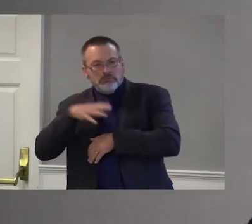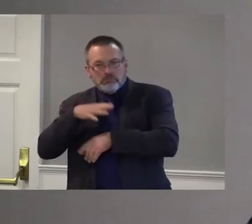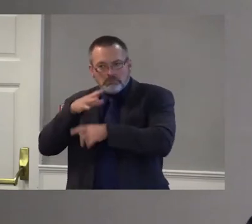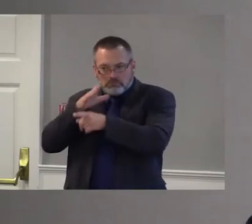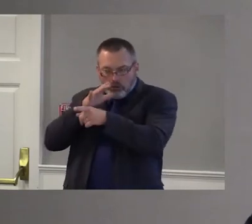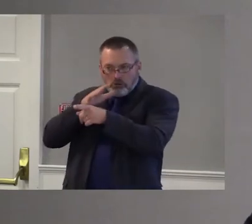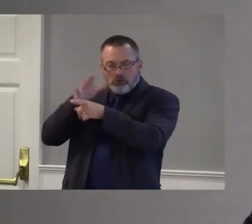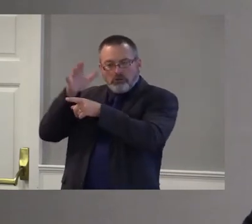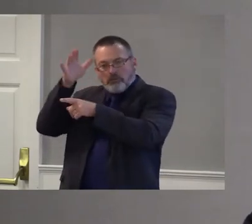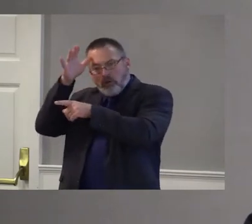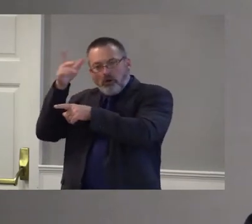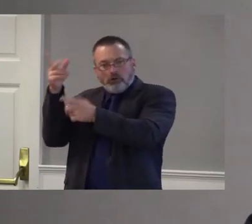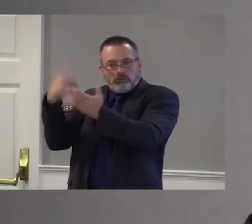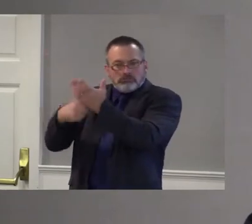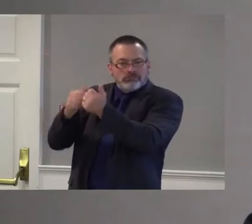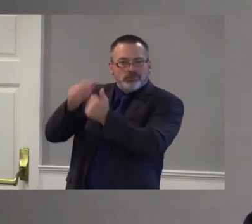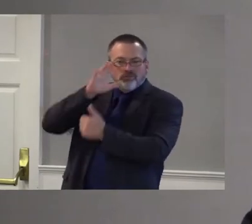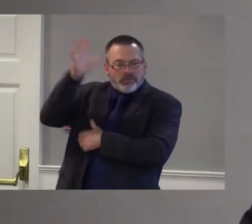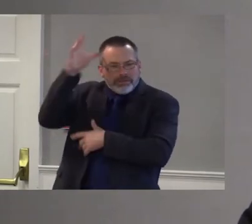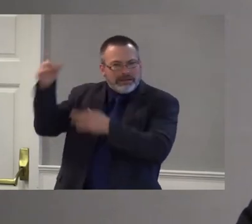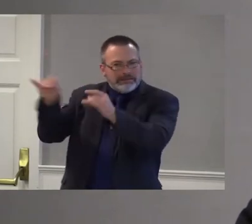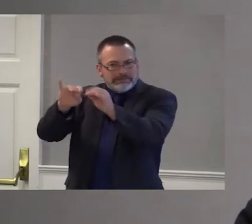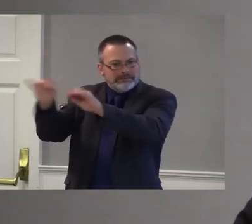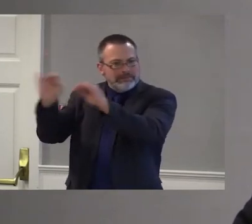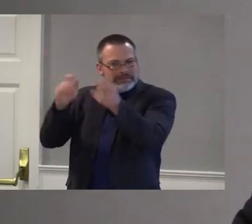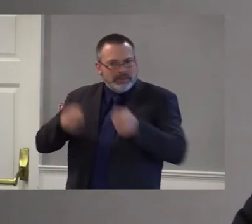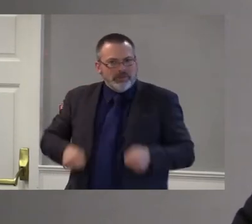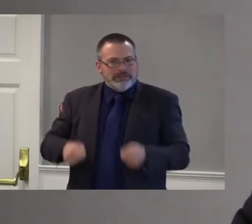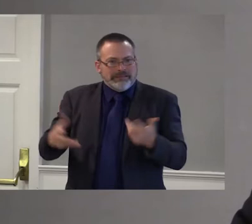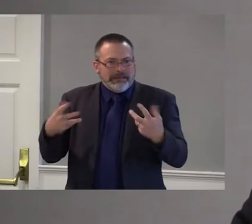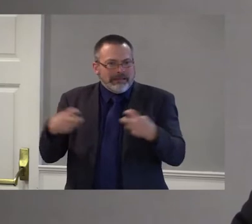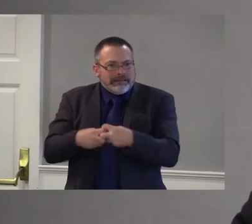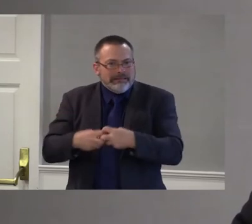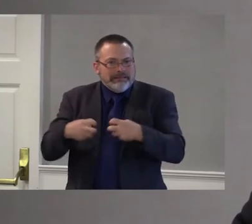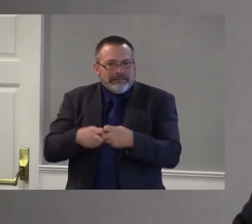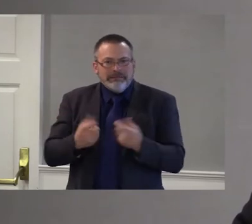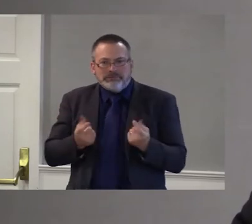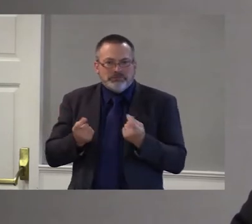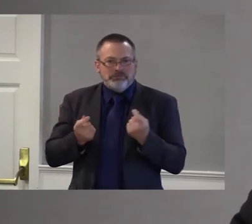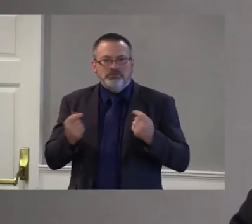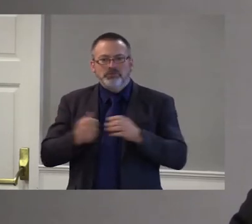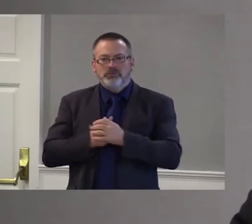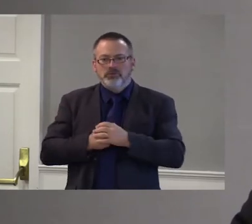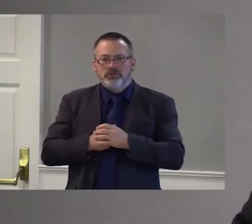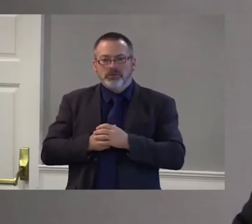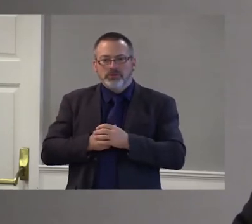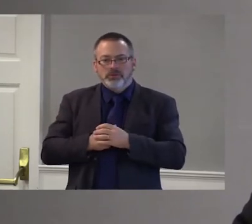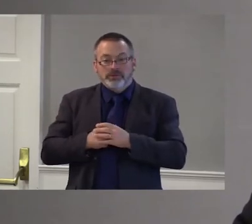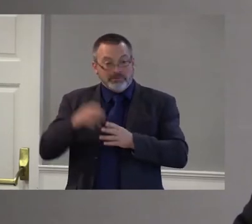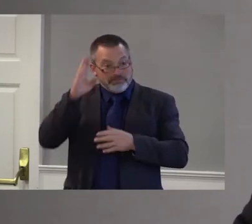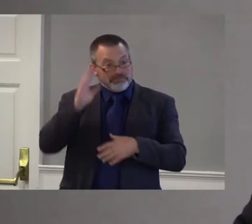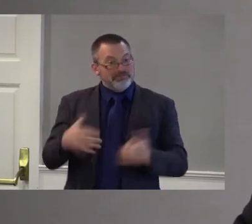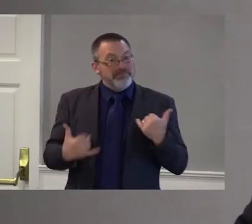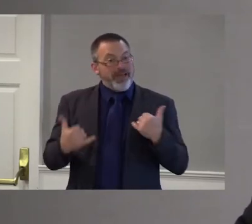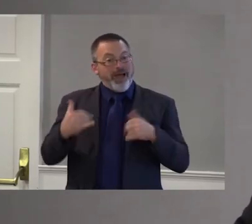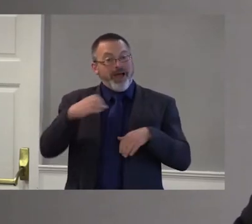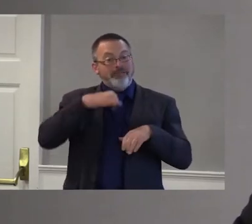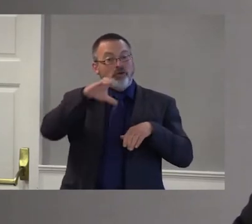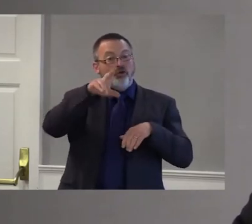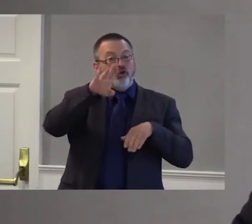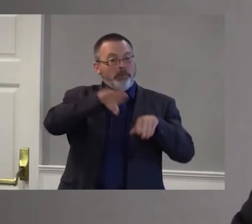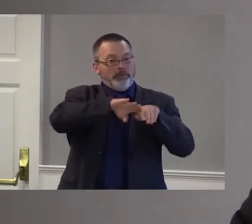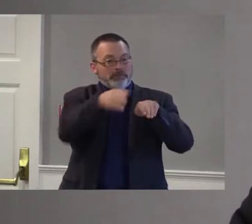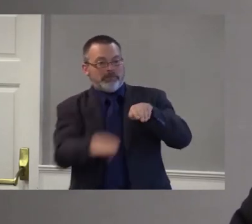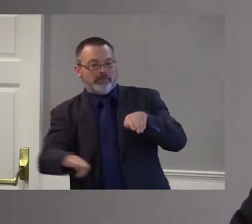Pap anywhere, which I now know was because there were no curb cuts, hallways were too narrow, et